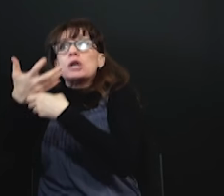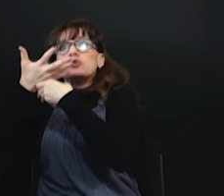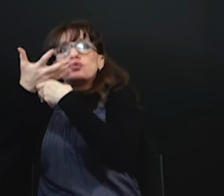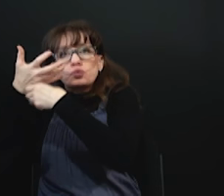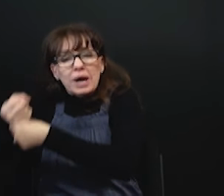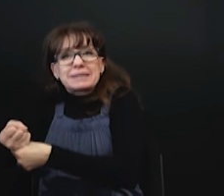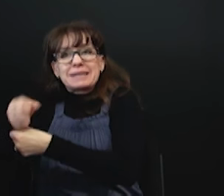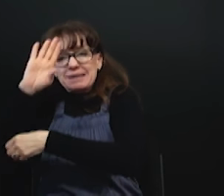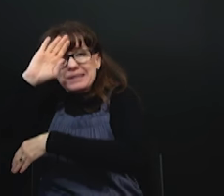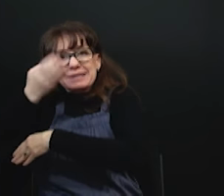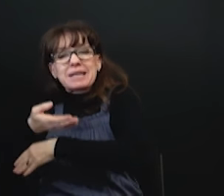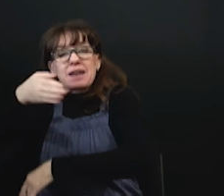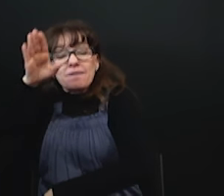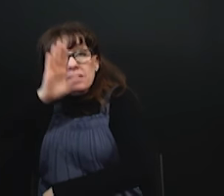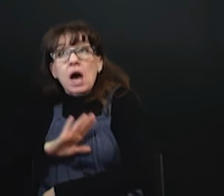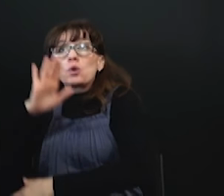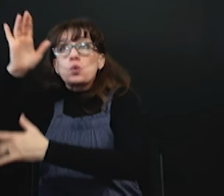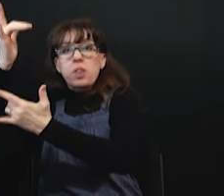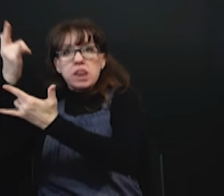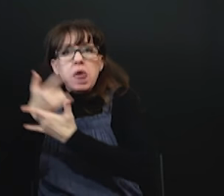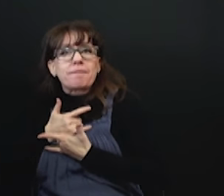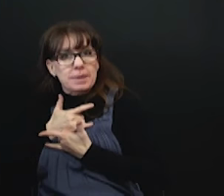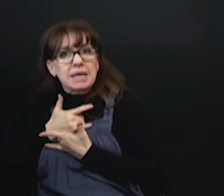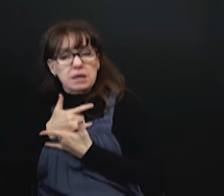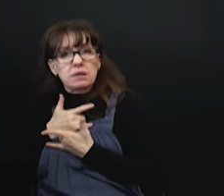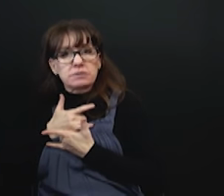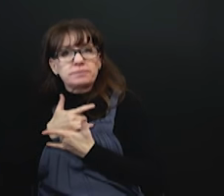trusting in the Son of God who loved me.